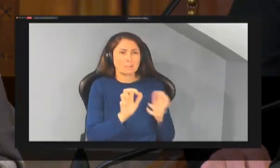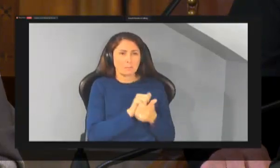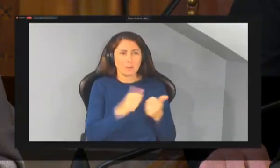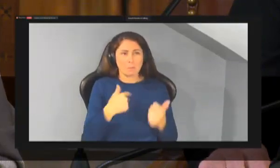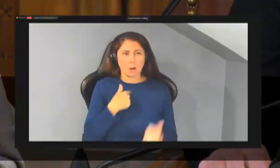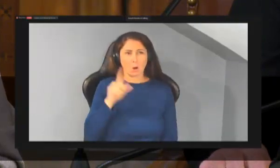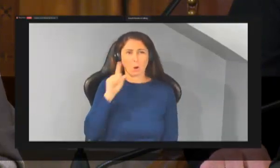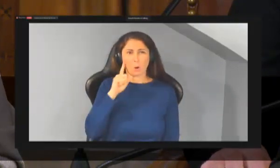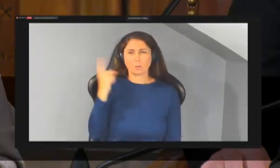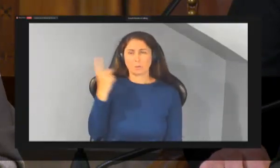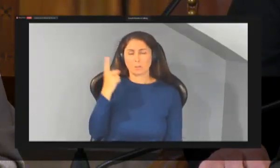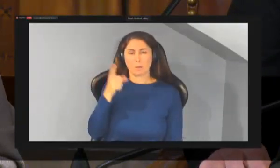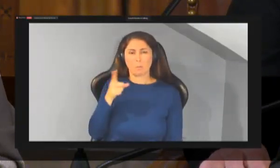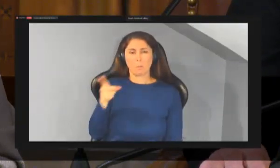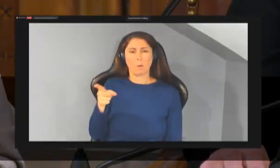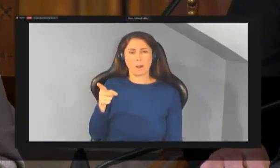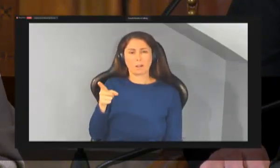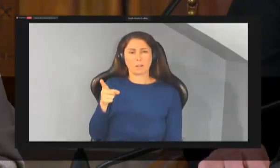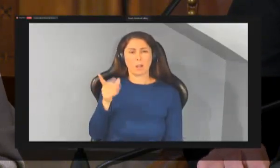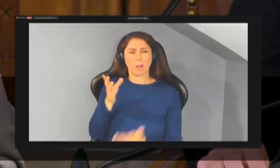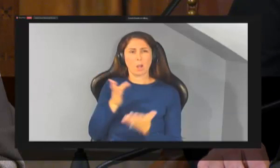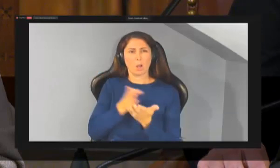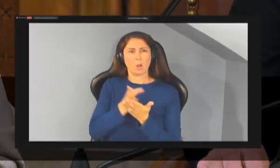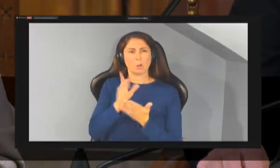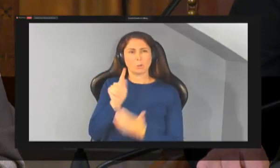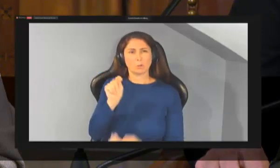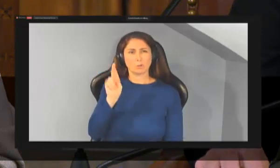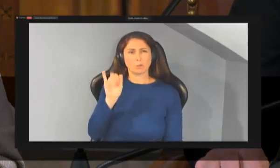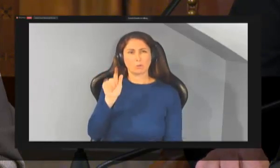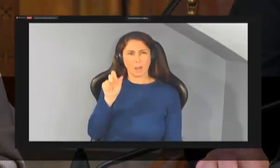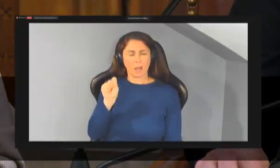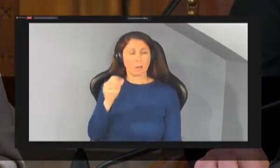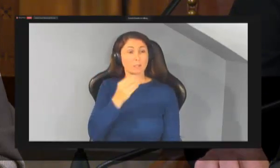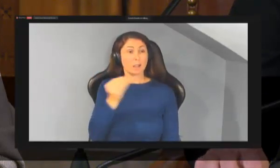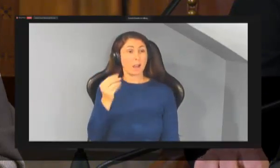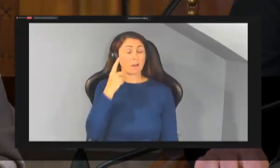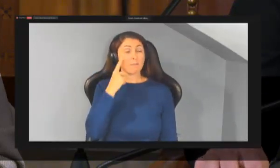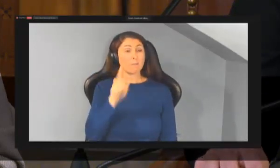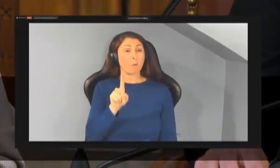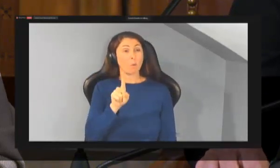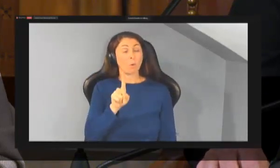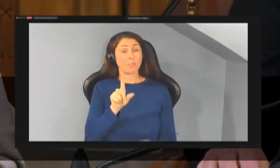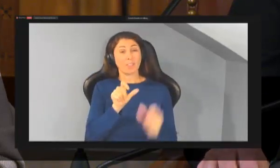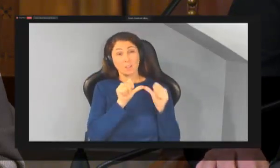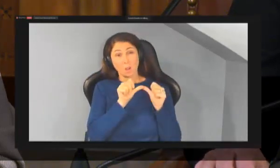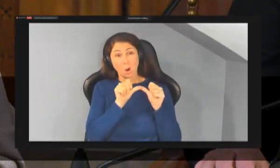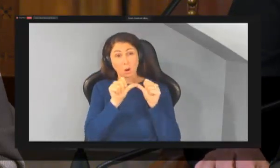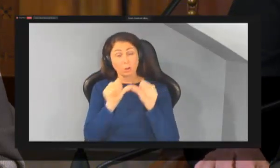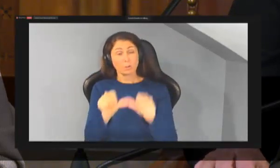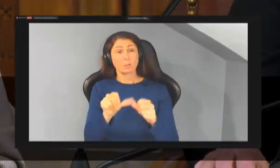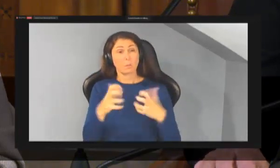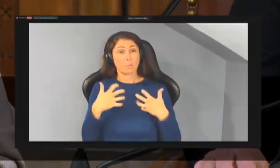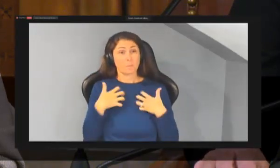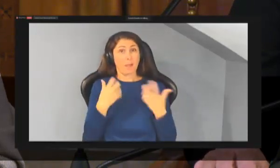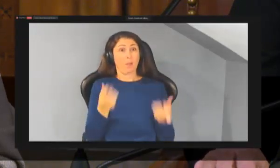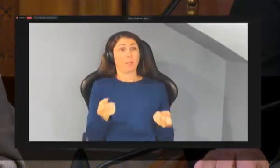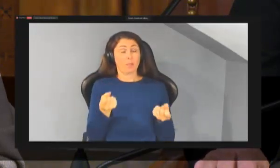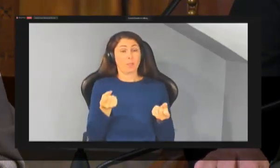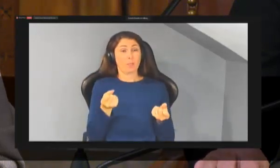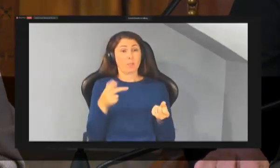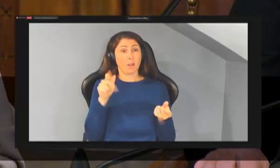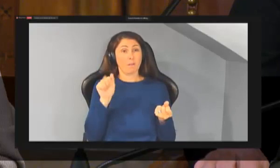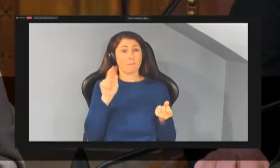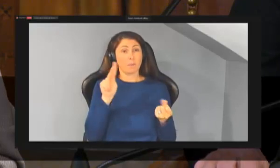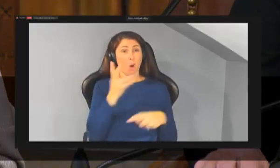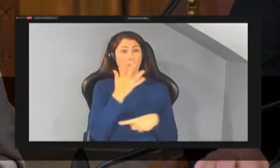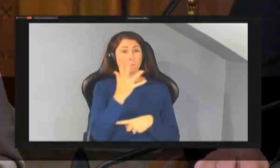to trails. And for the kind of long-term health of the park forest and